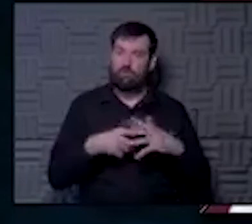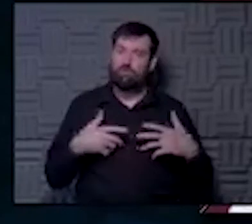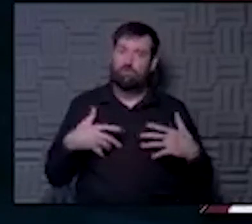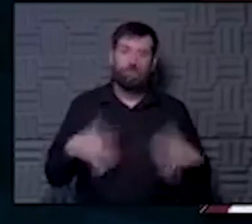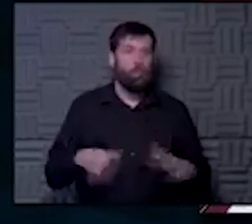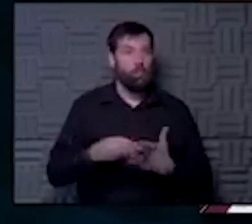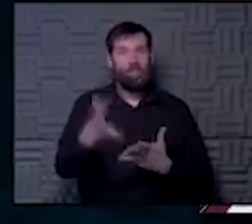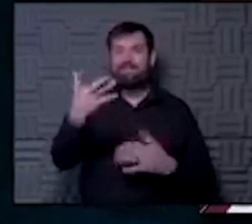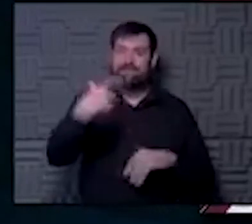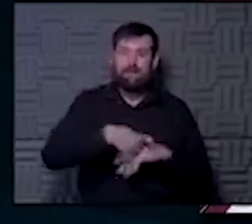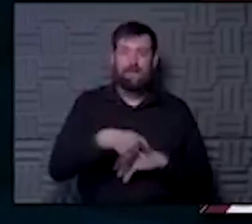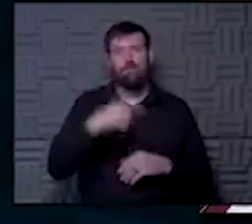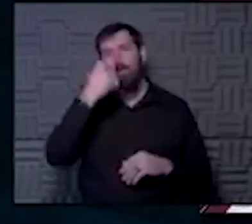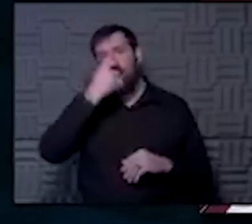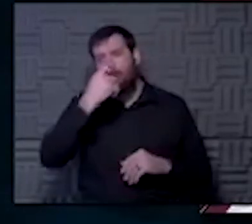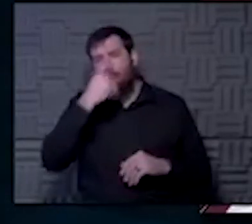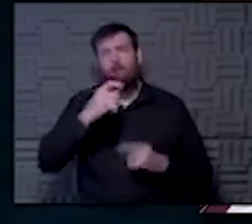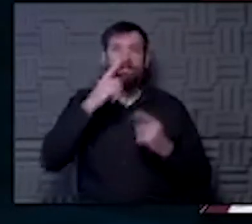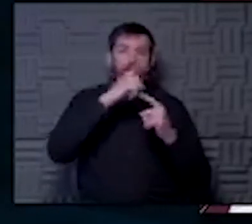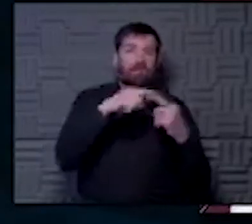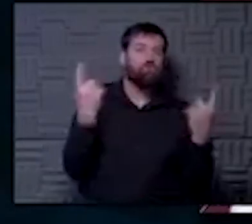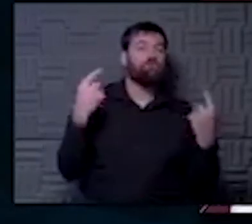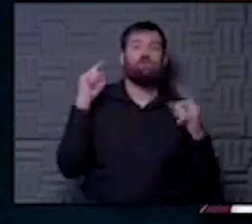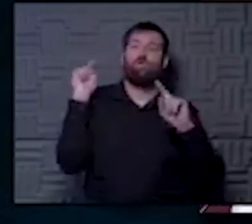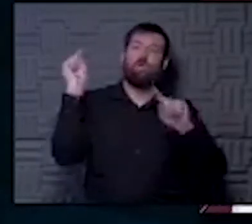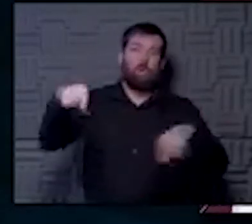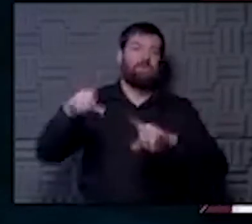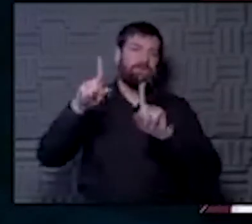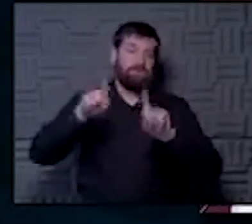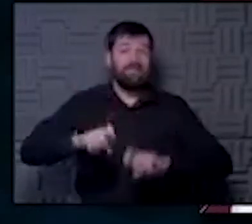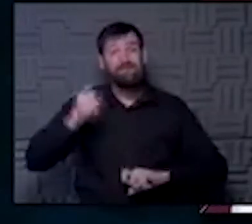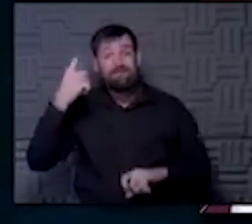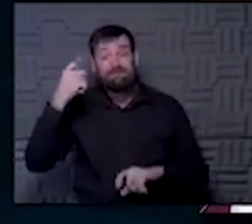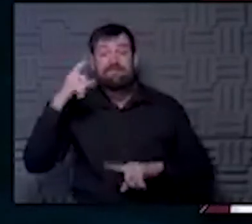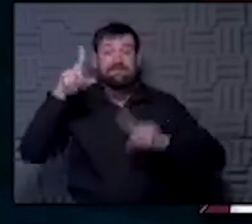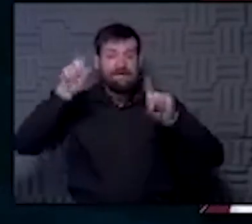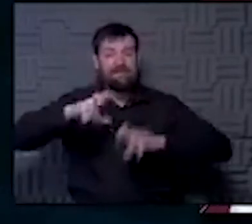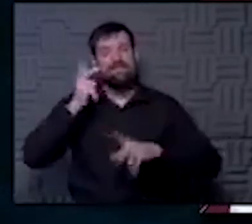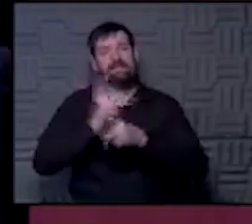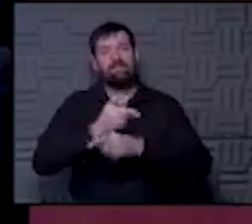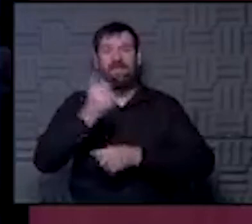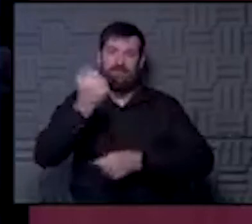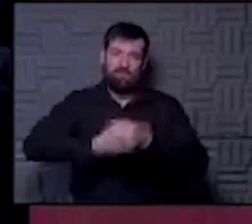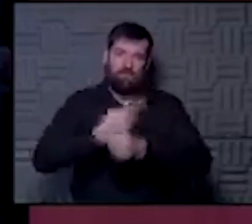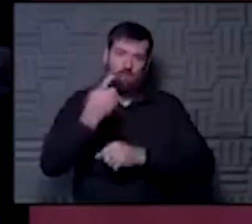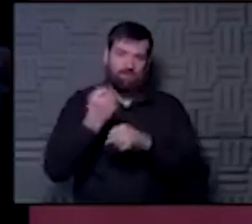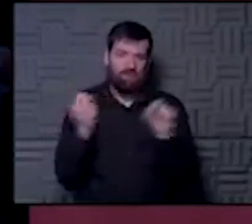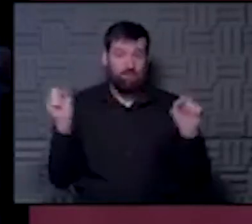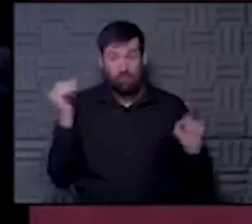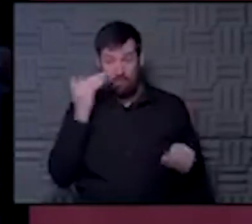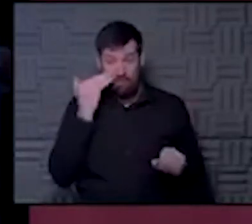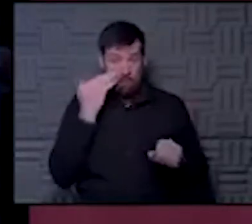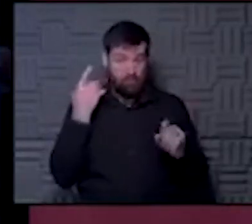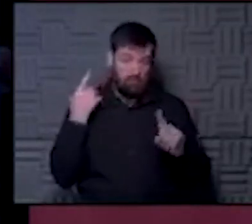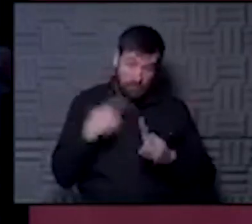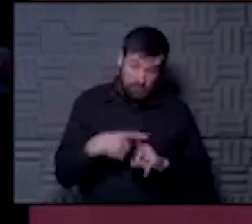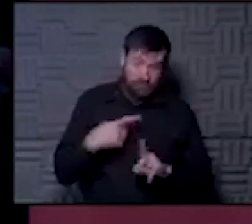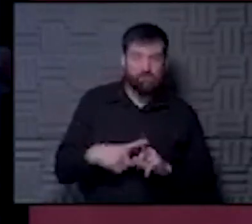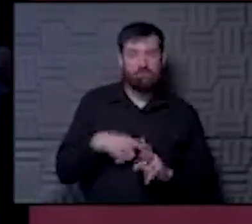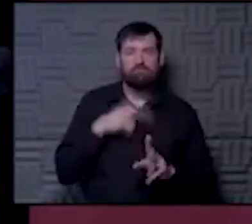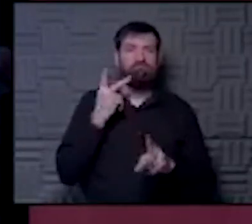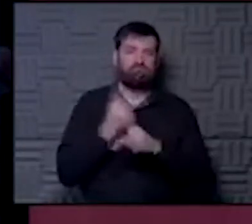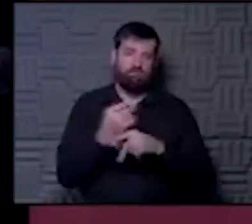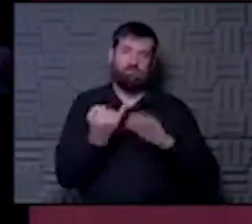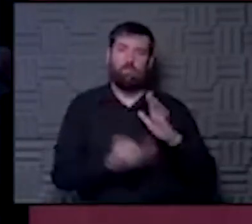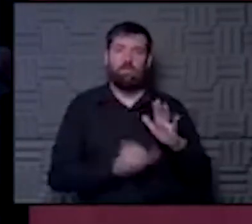your time thinking you got a cold, you got allergies. Go get tested. By the way, getting tested early keeps everybody safe, because that way, if you know you're positive, you can go ahead and quarantine